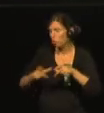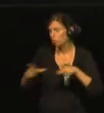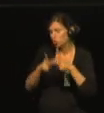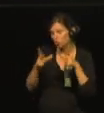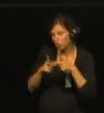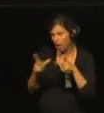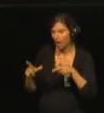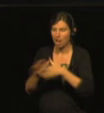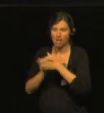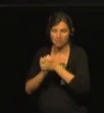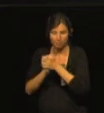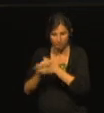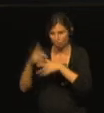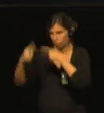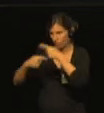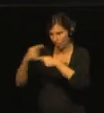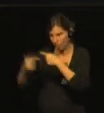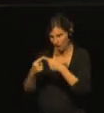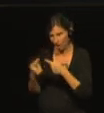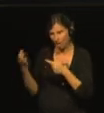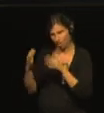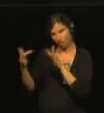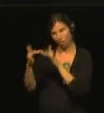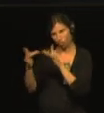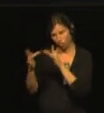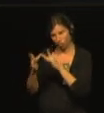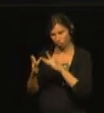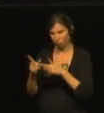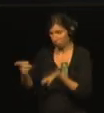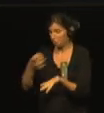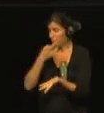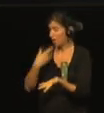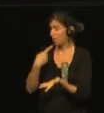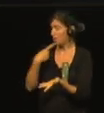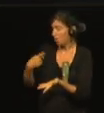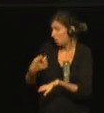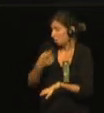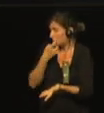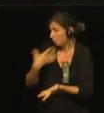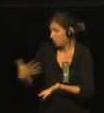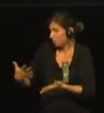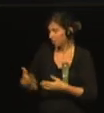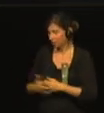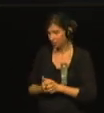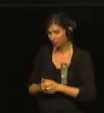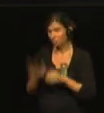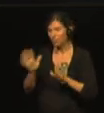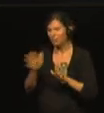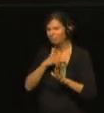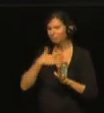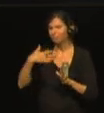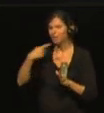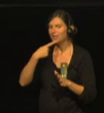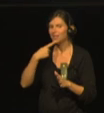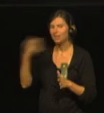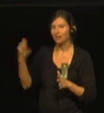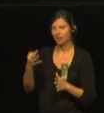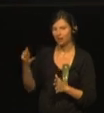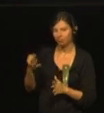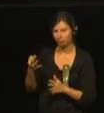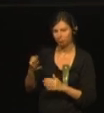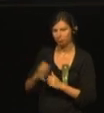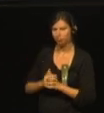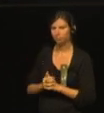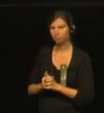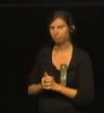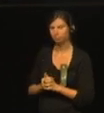Well, that is also easy to say, because what do we mean by that? And that has also been something very important,